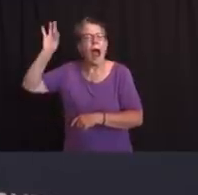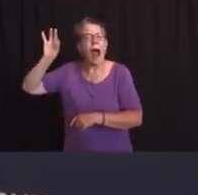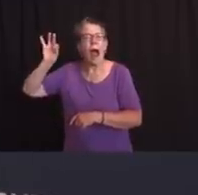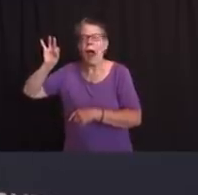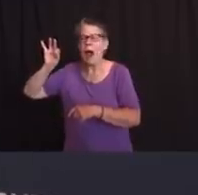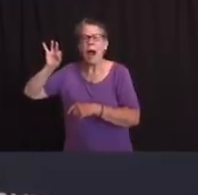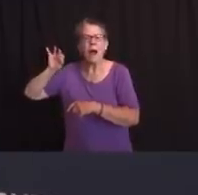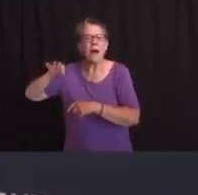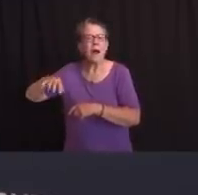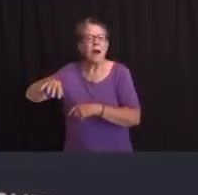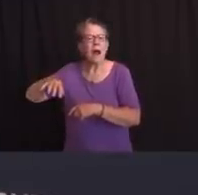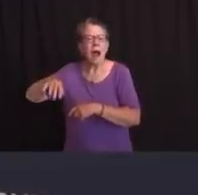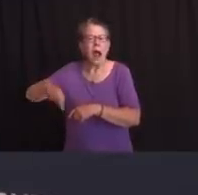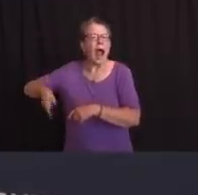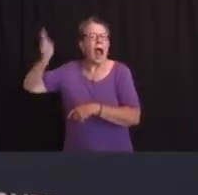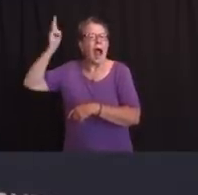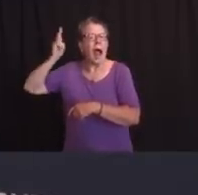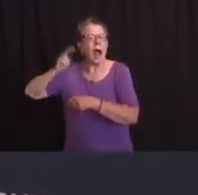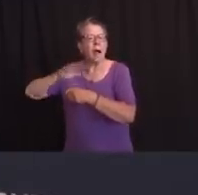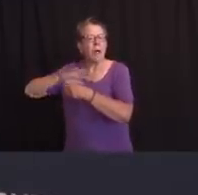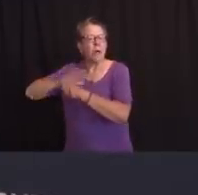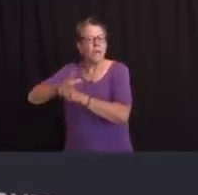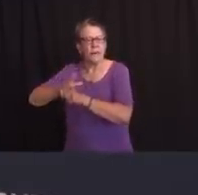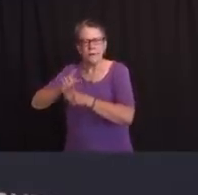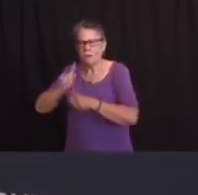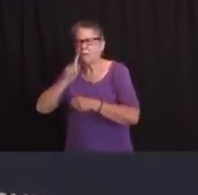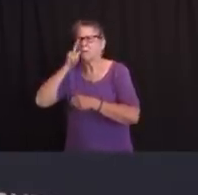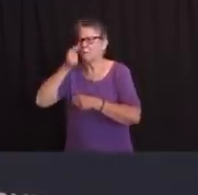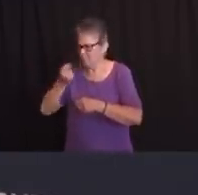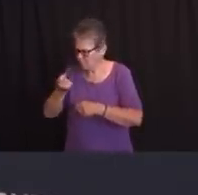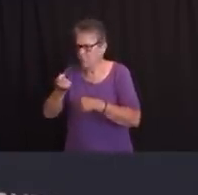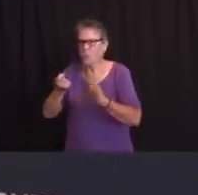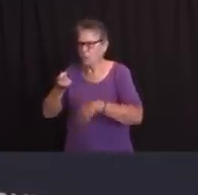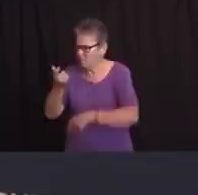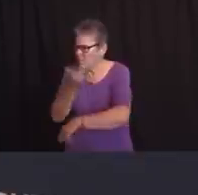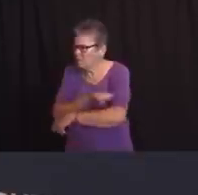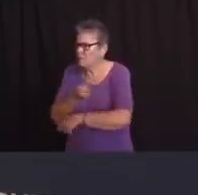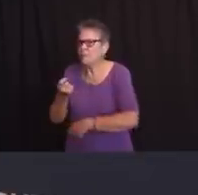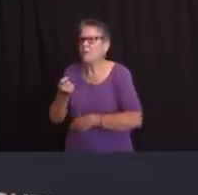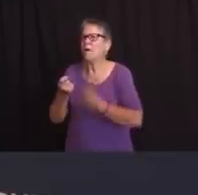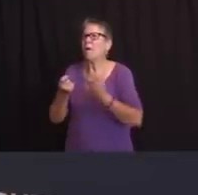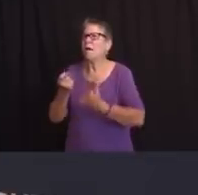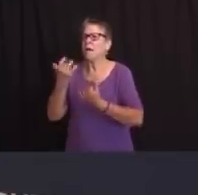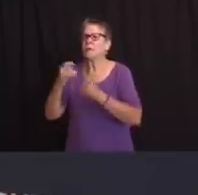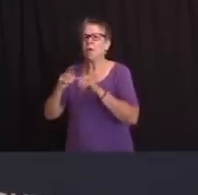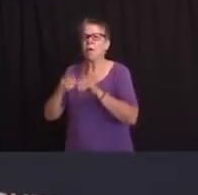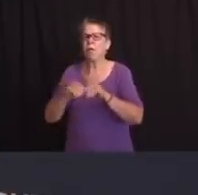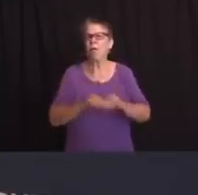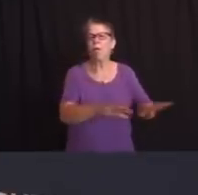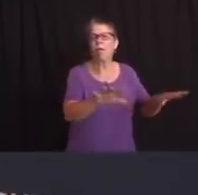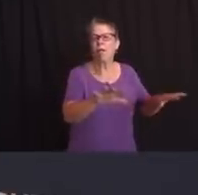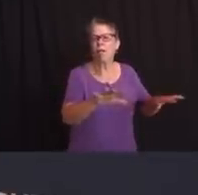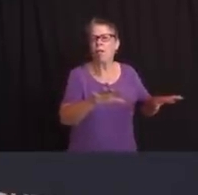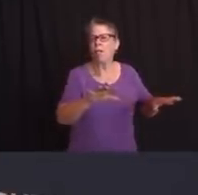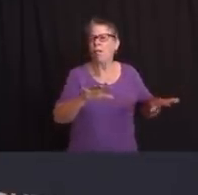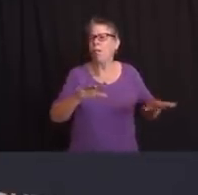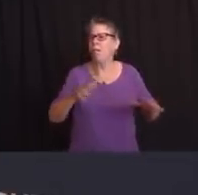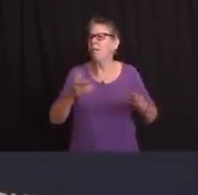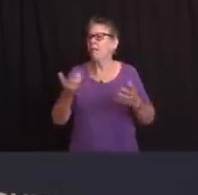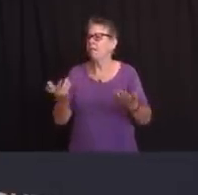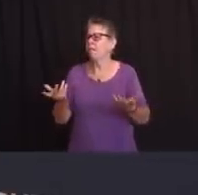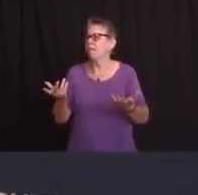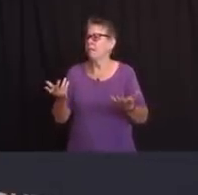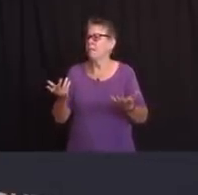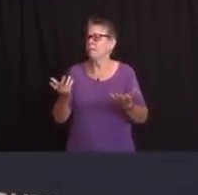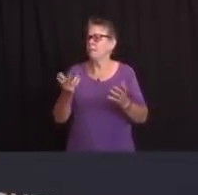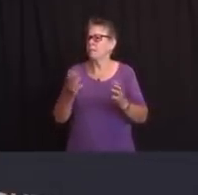There is a lot about this that we still don't know, so what I'm about to say is partly known and partly educated guessing, and that is this. That's where